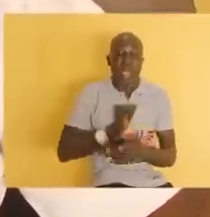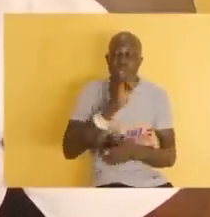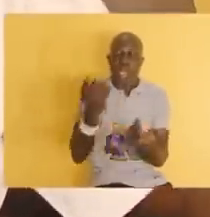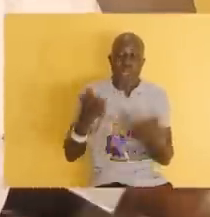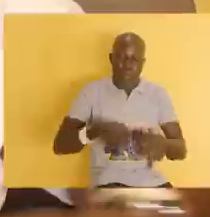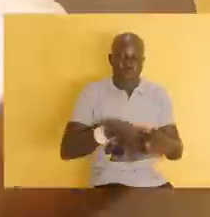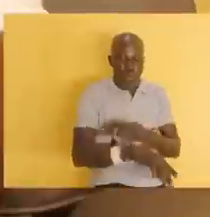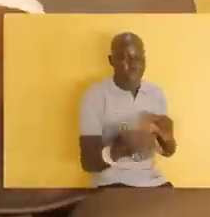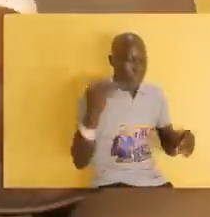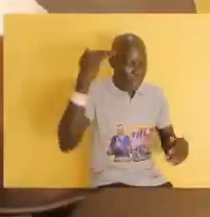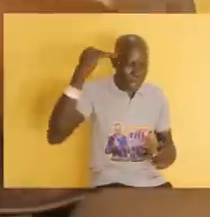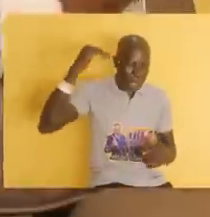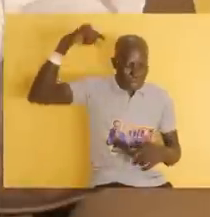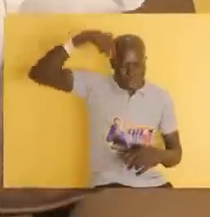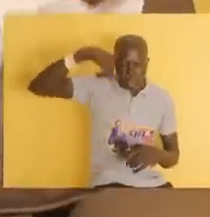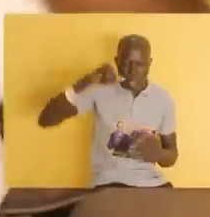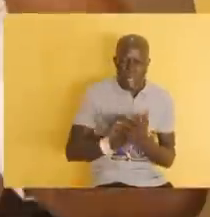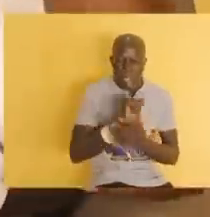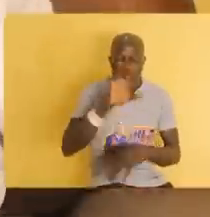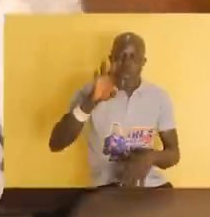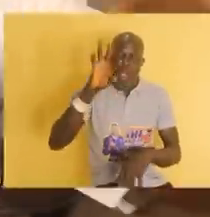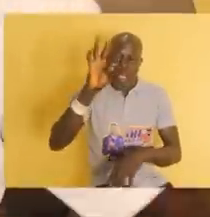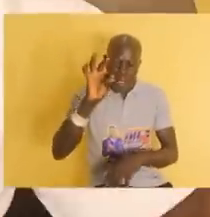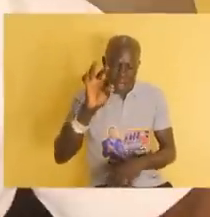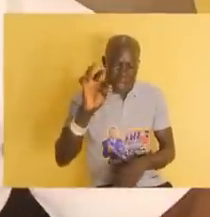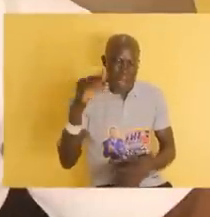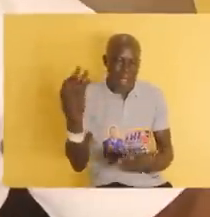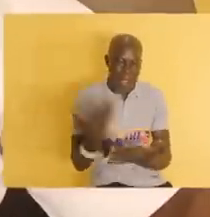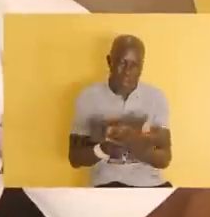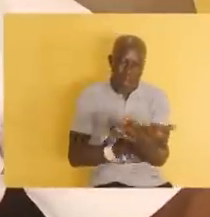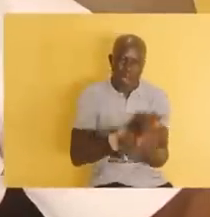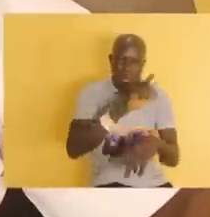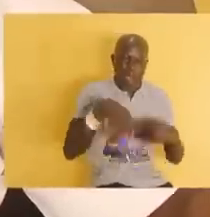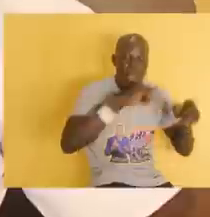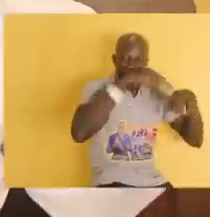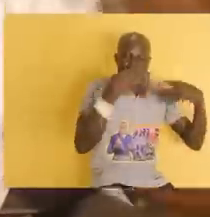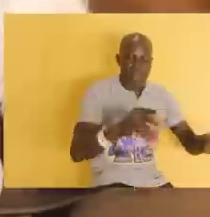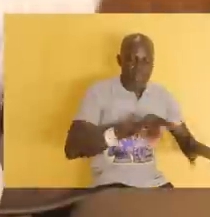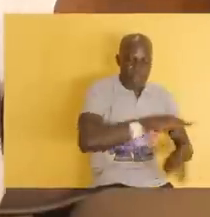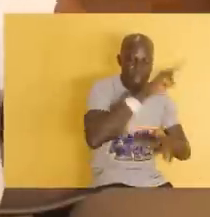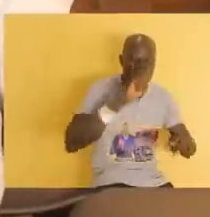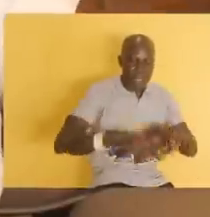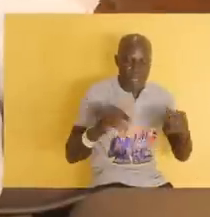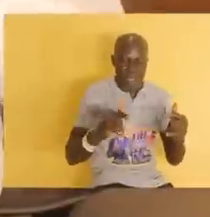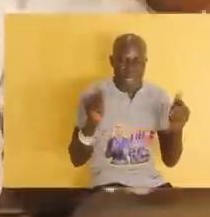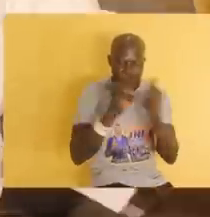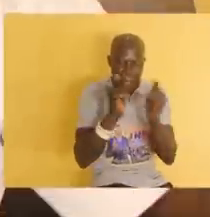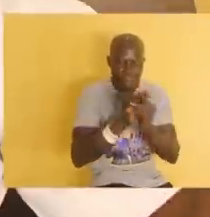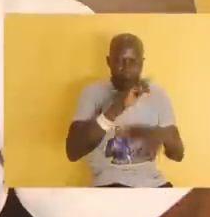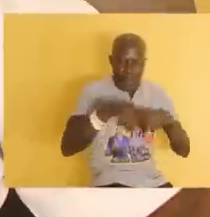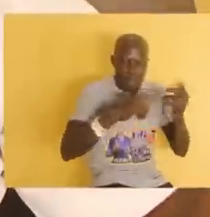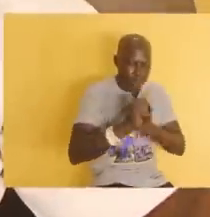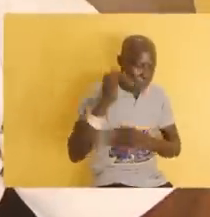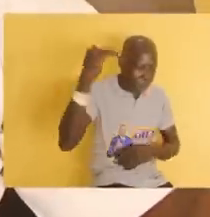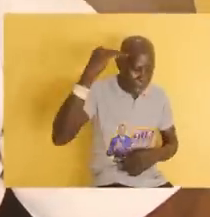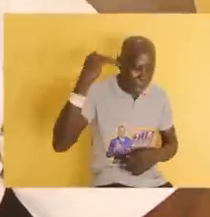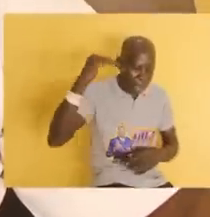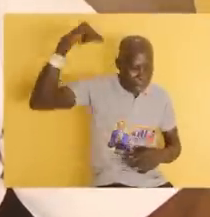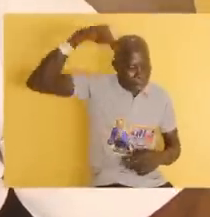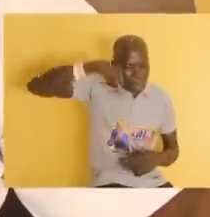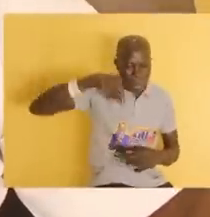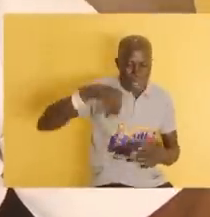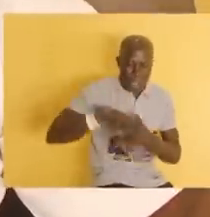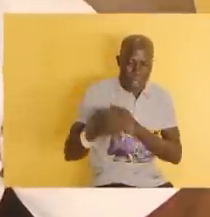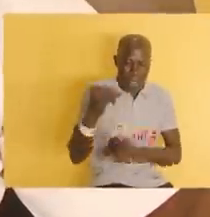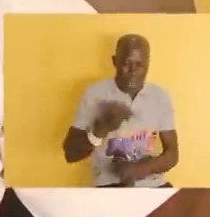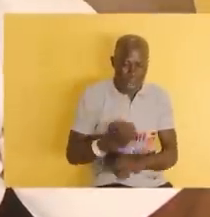pata ti ba ti la bo me se gerebe ti ba ti ko national camp was a national camp ma de e pata I go set quarter we badon